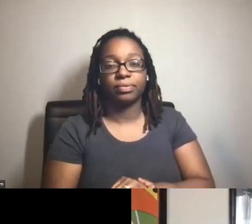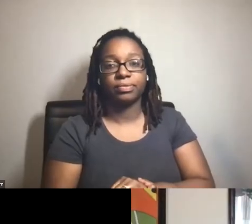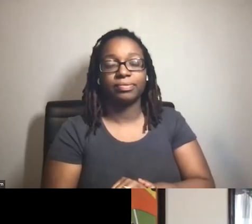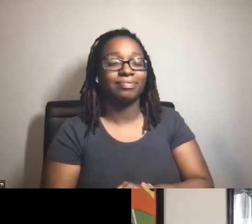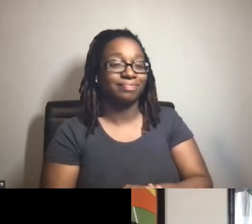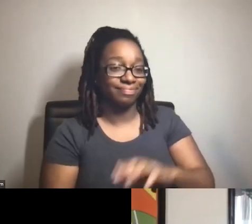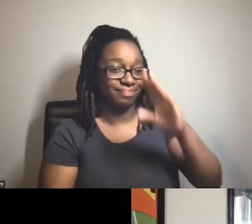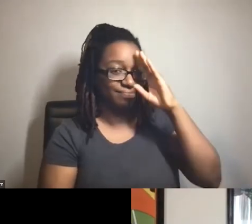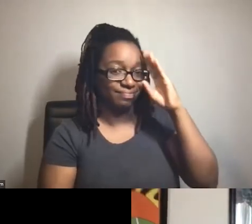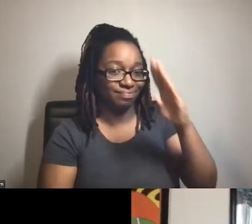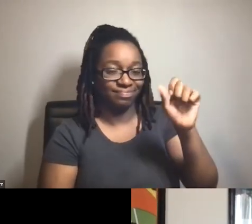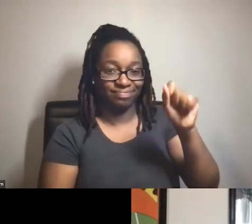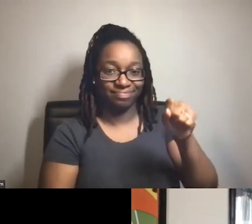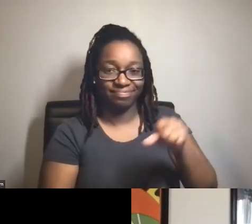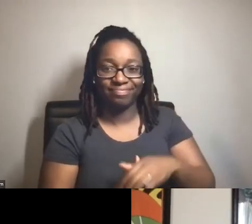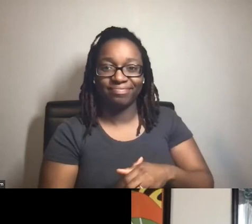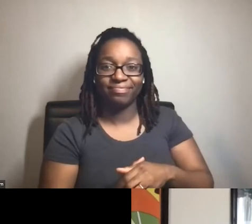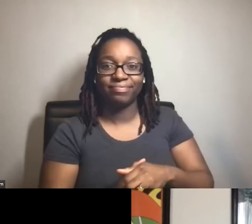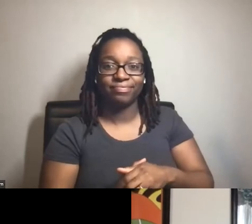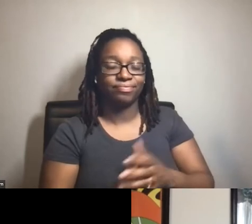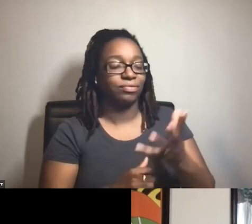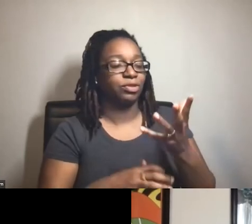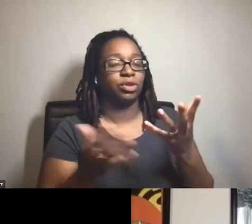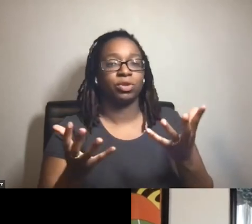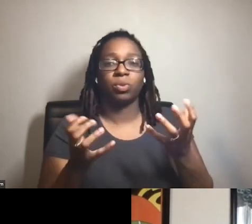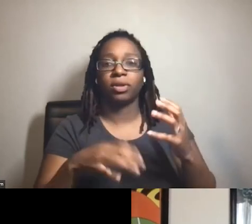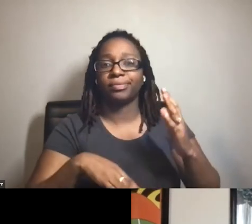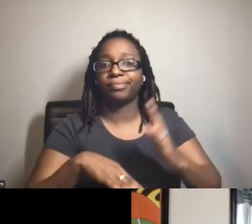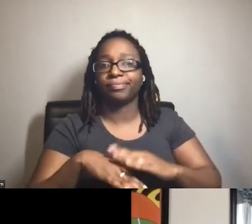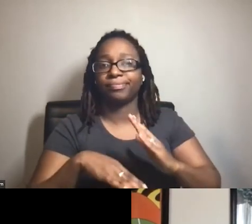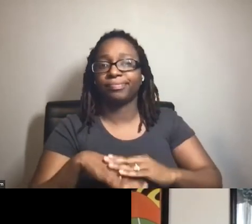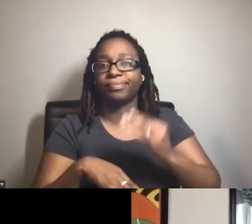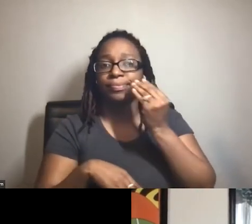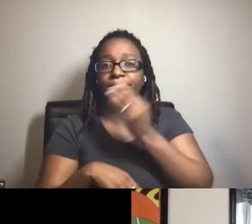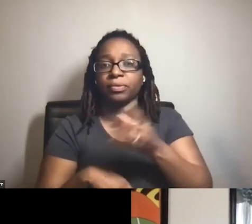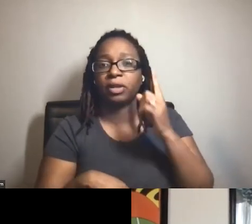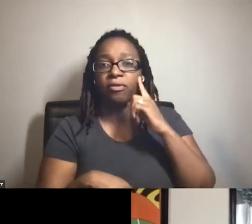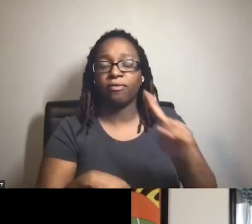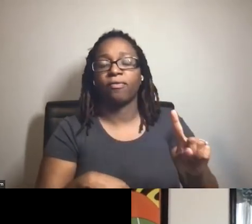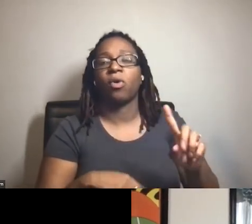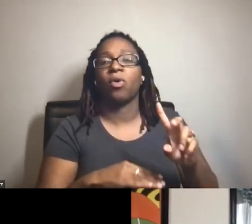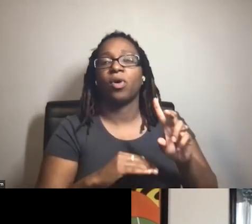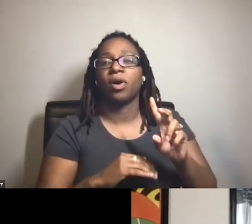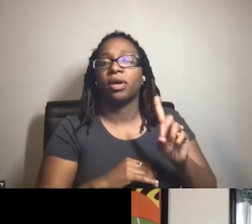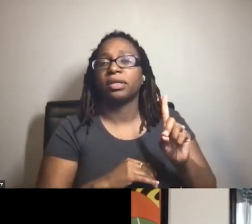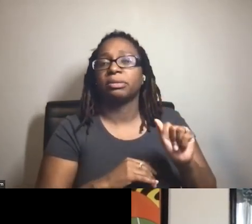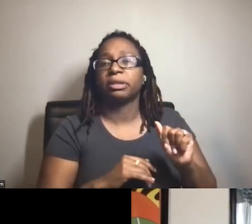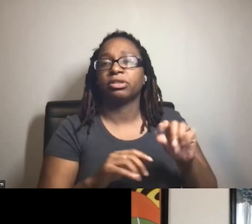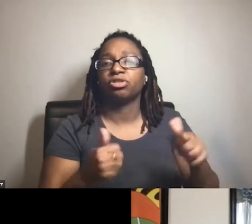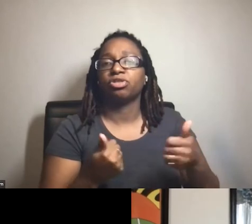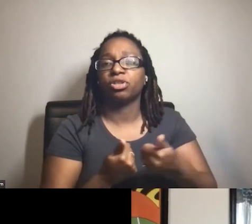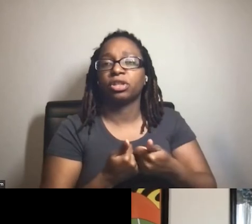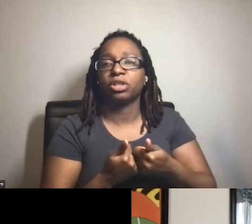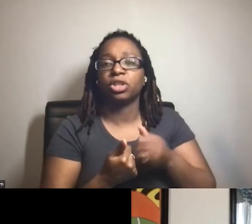Yes, here I am. So just to remind you for the accessibility challenge that we will have the videos posted